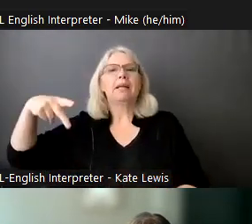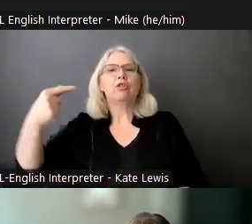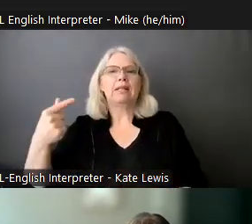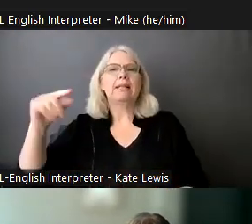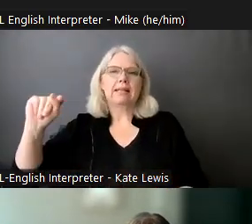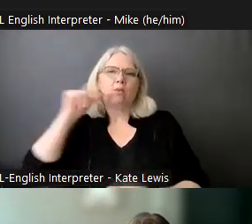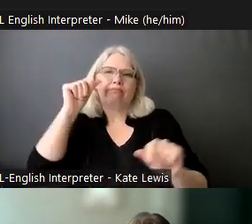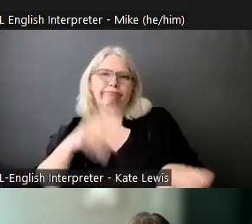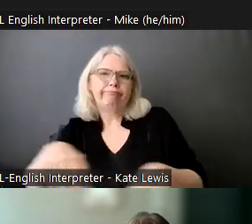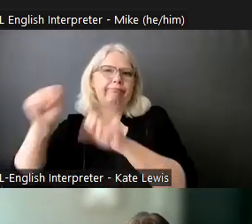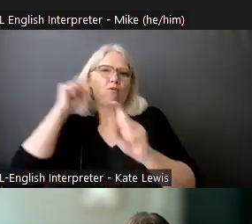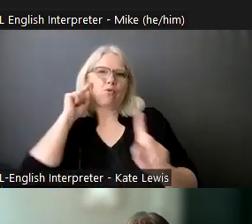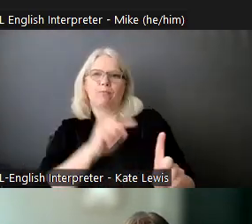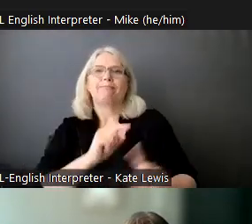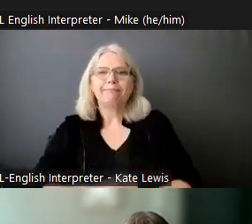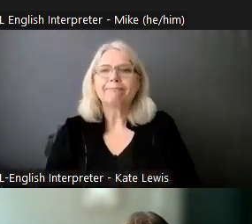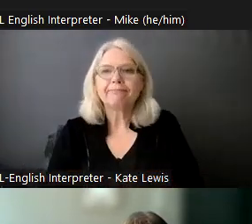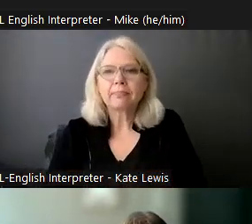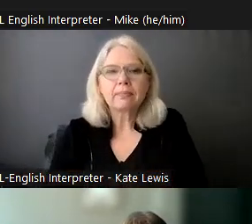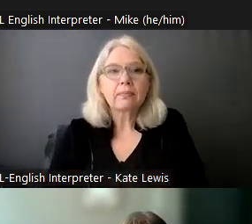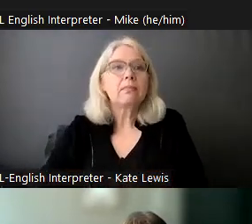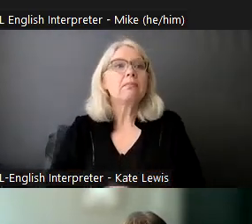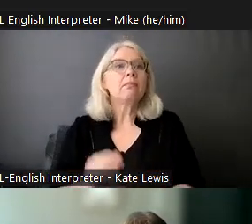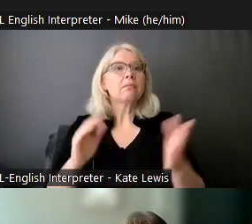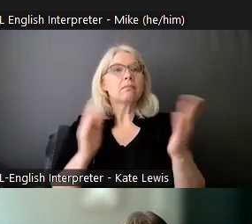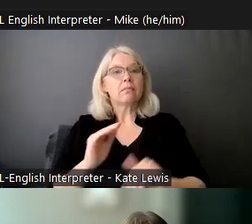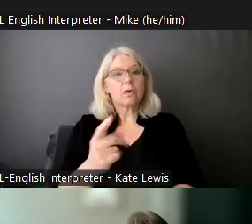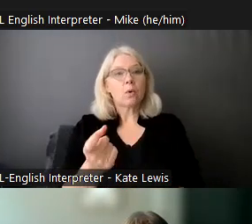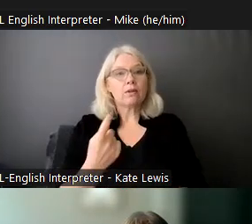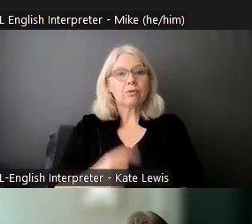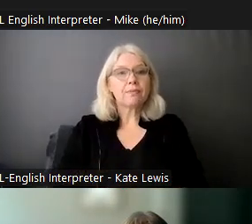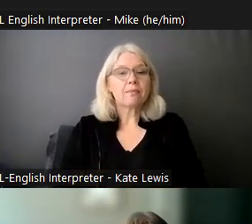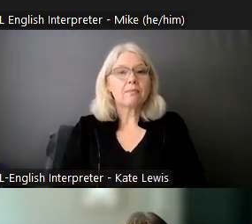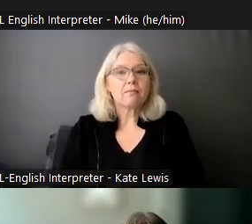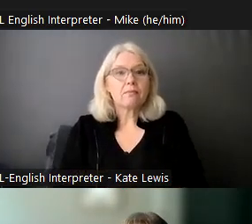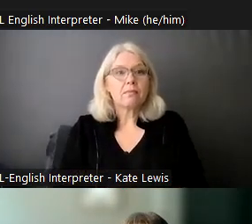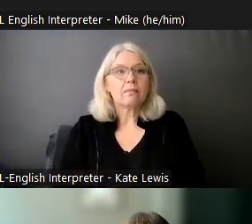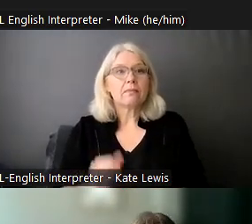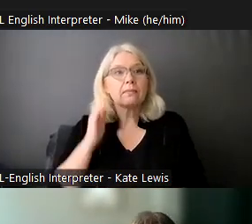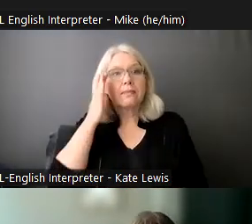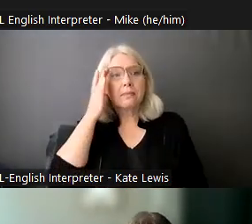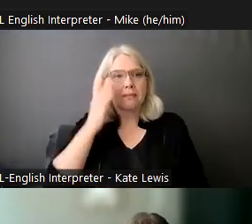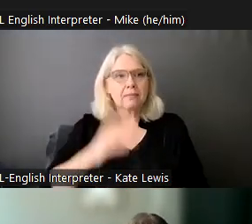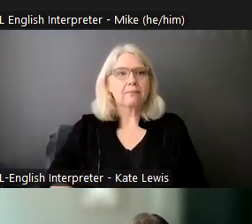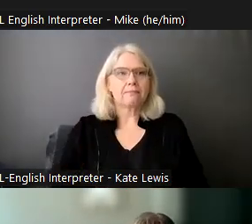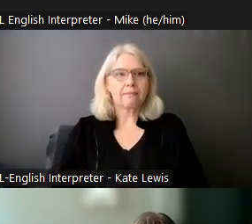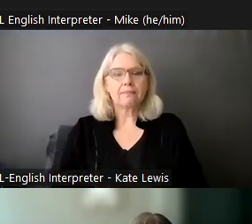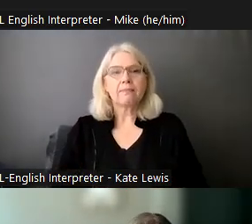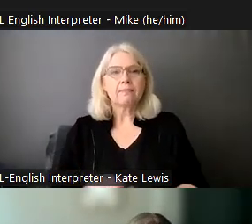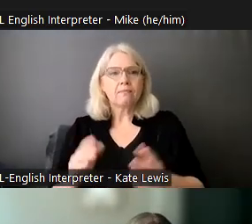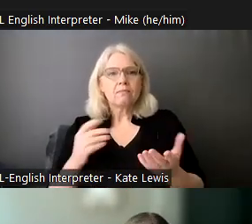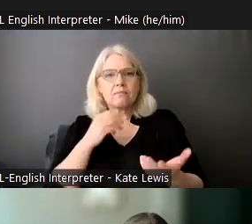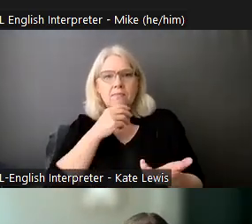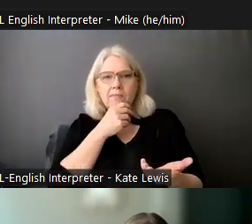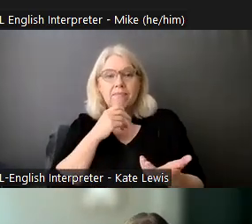And another question we received, so why would supportive, I think in this case, there was the PGT was acting